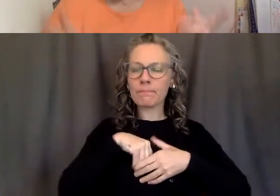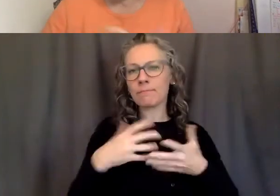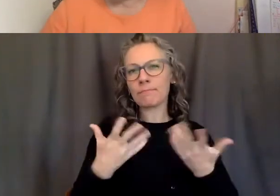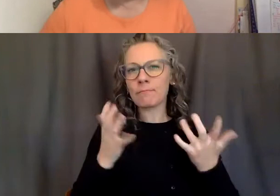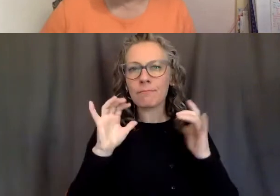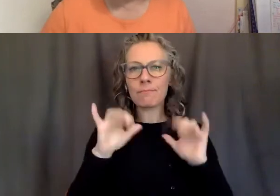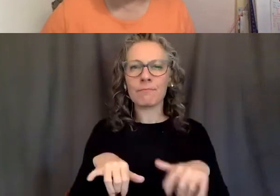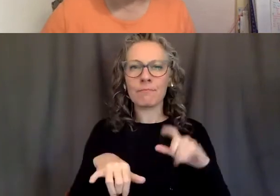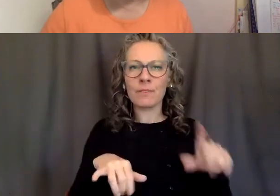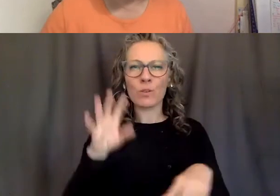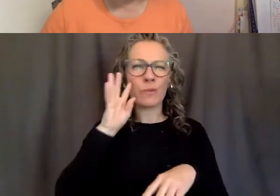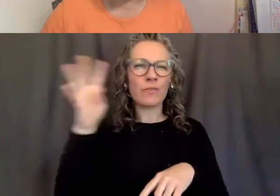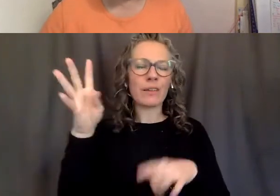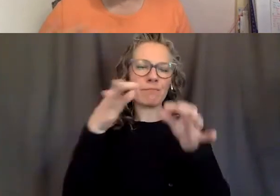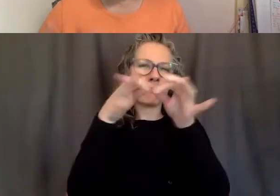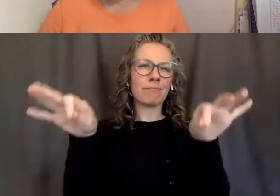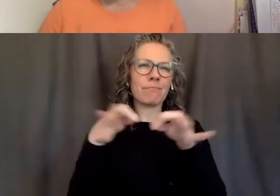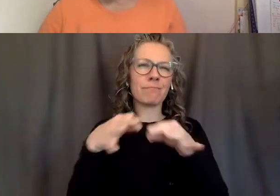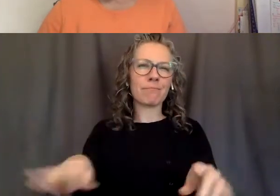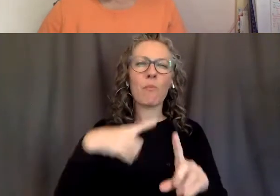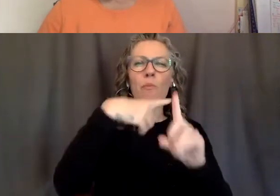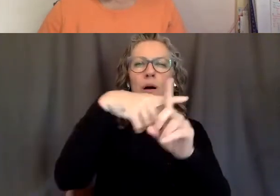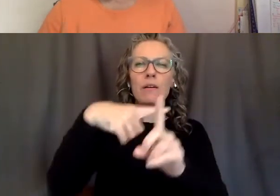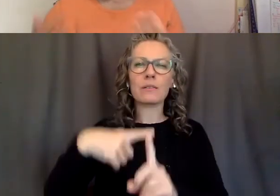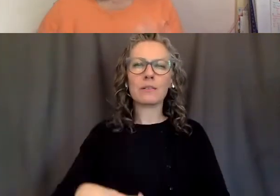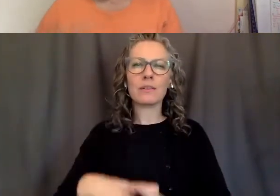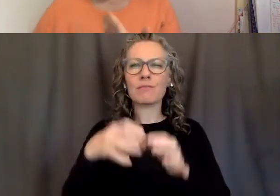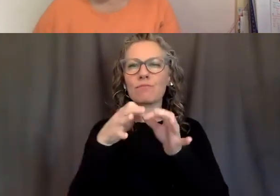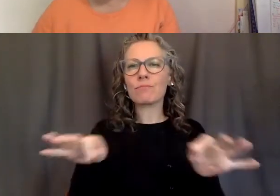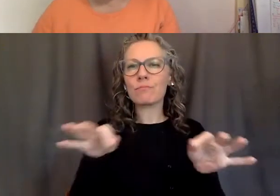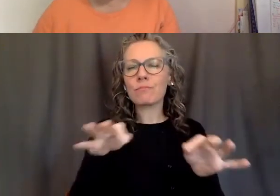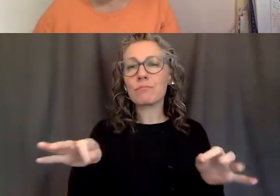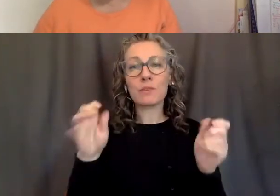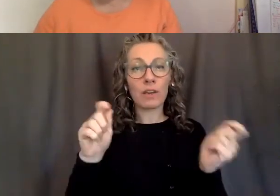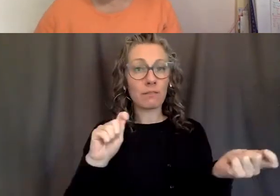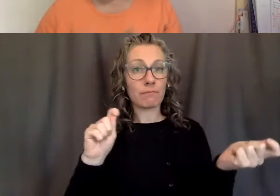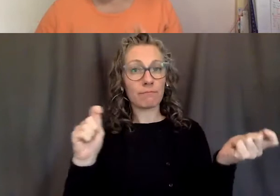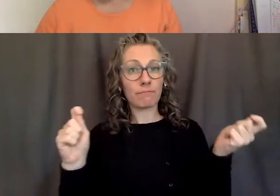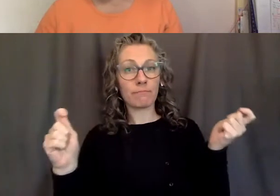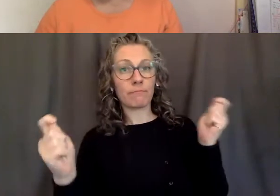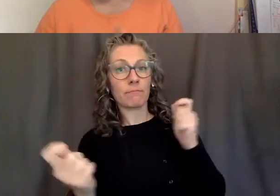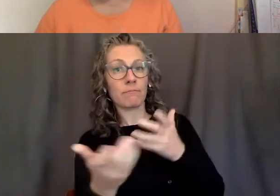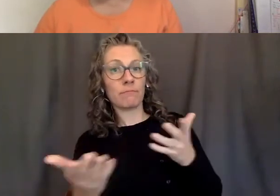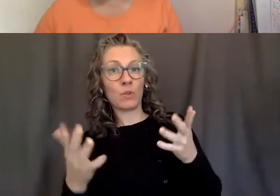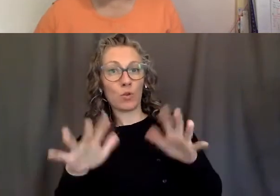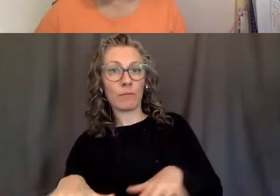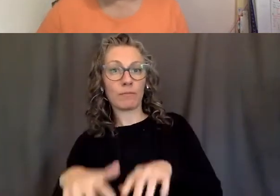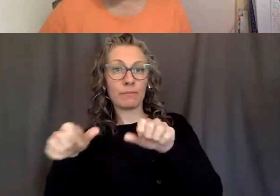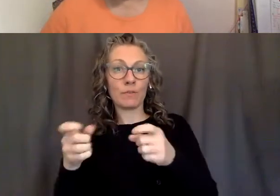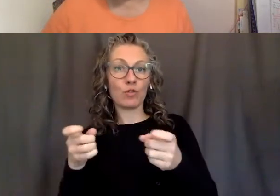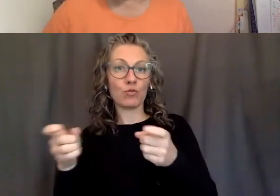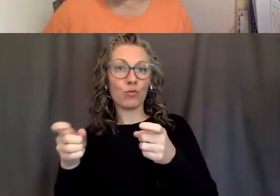You want to come up with some of these positive thinking to turn things around so that you have control over your